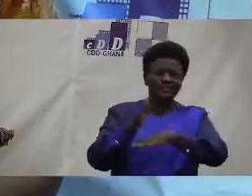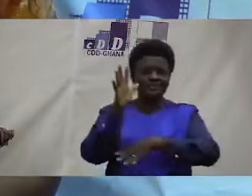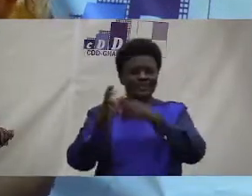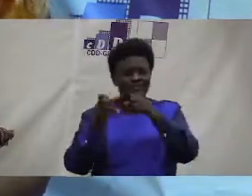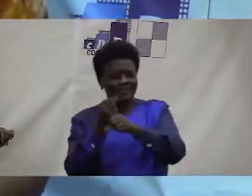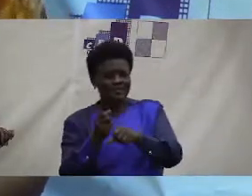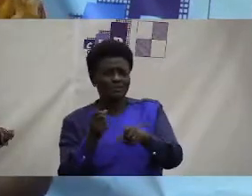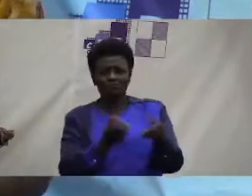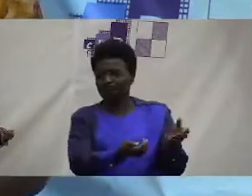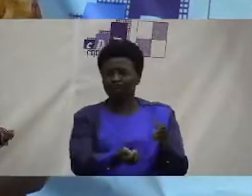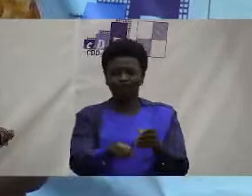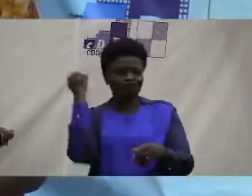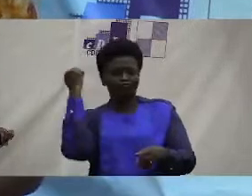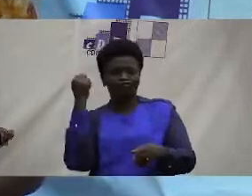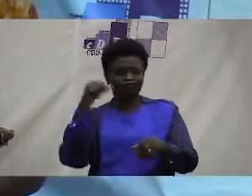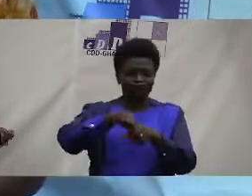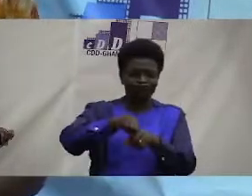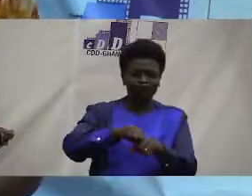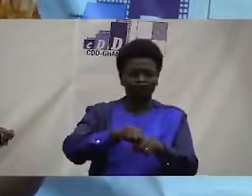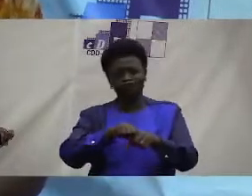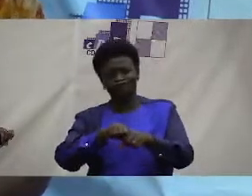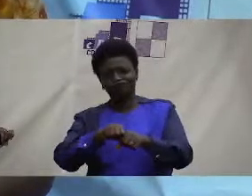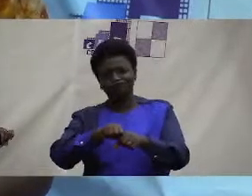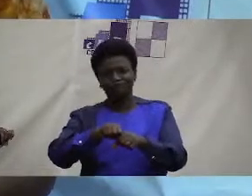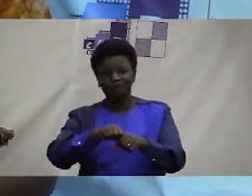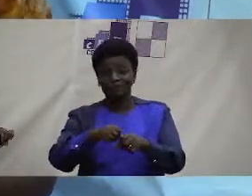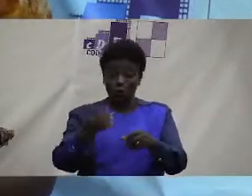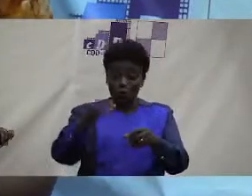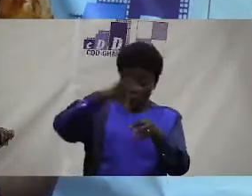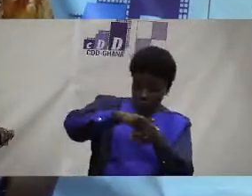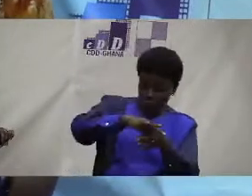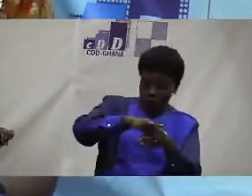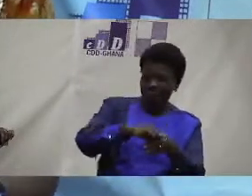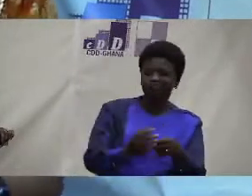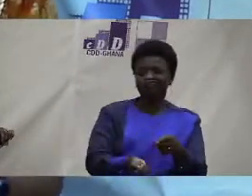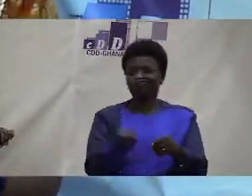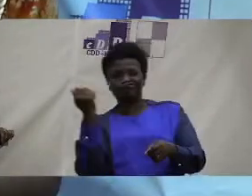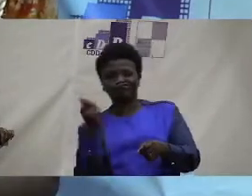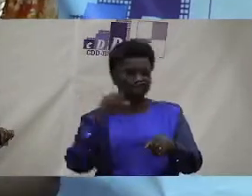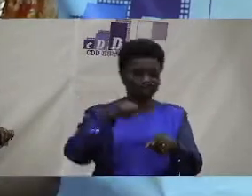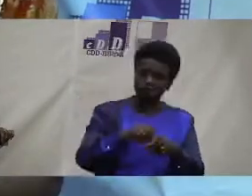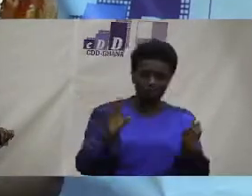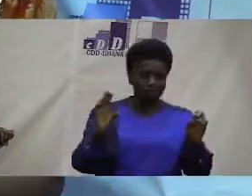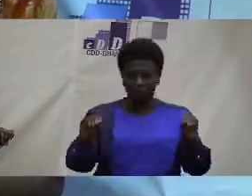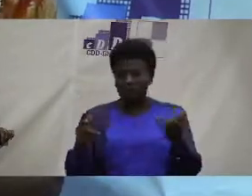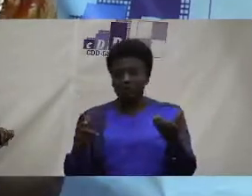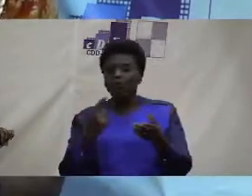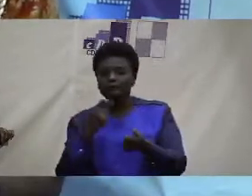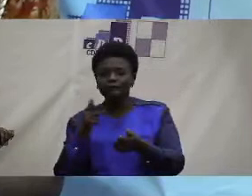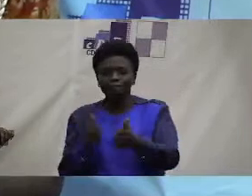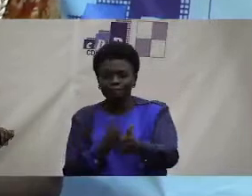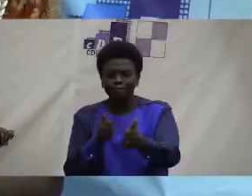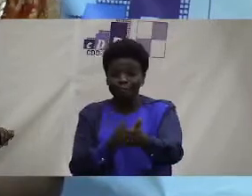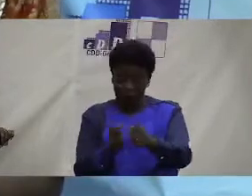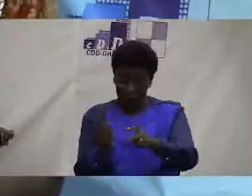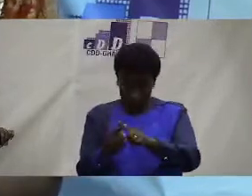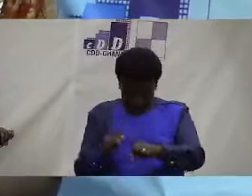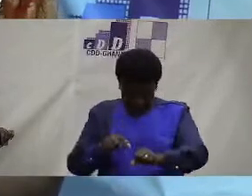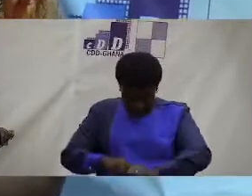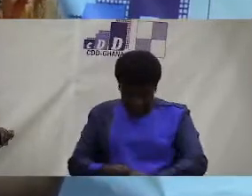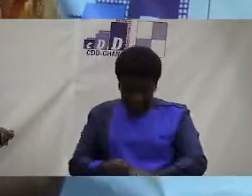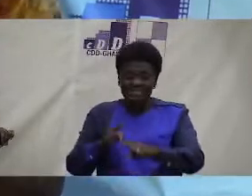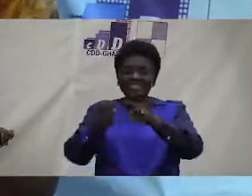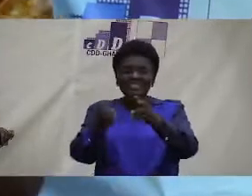we vote them out, we have another person in. We are following them from day one and demanding